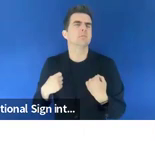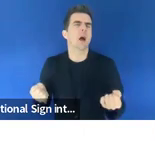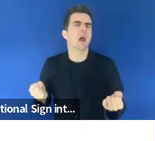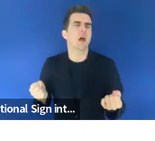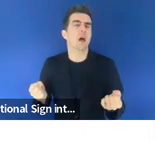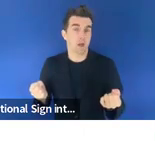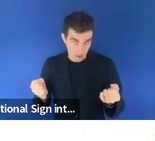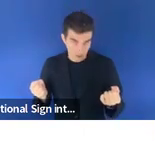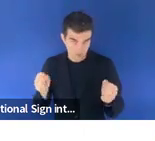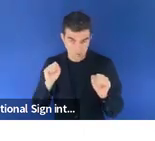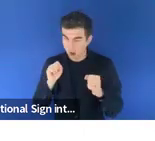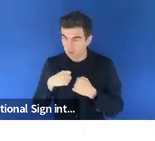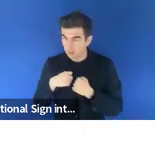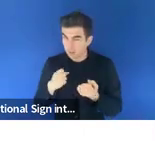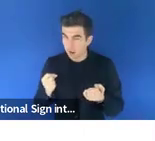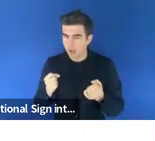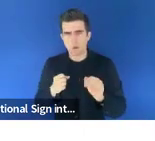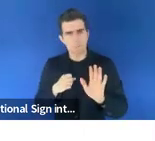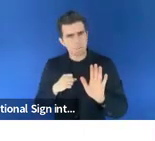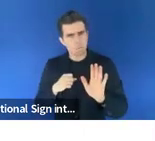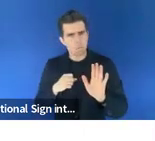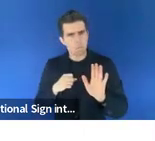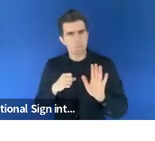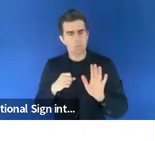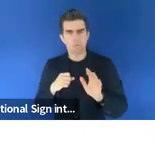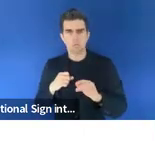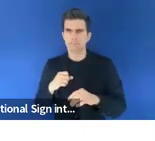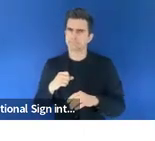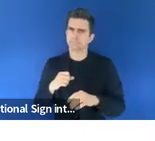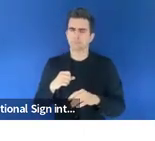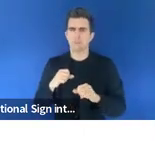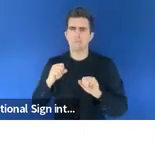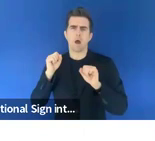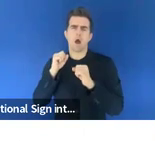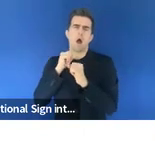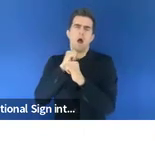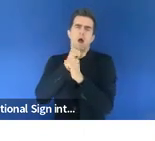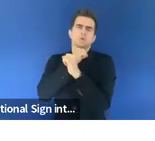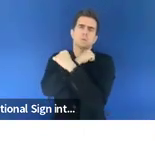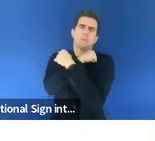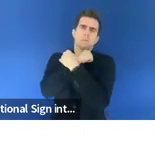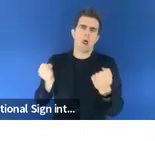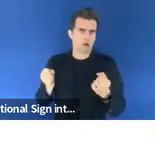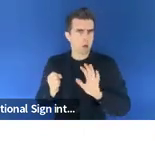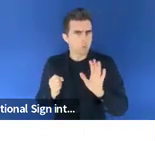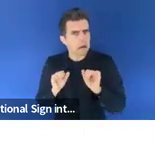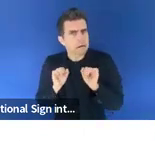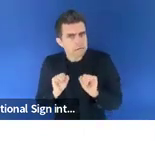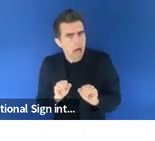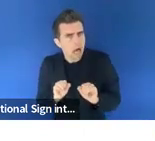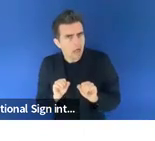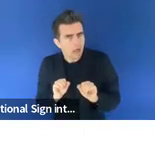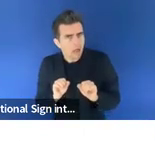think critically about being able to give them what they're asking for, because they're serving it up to you on a silver platter. They're saying,